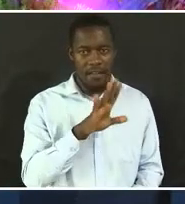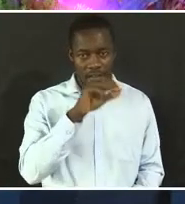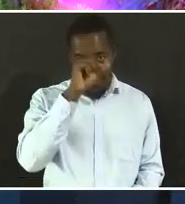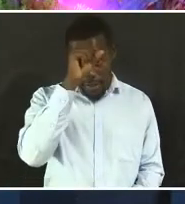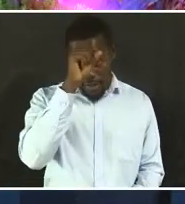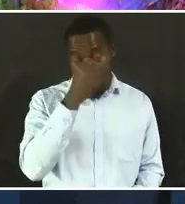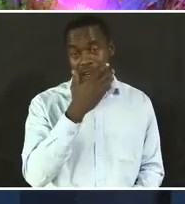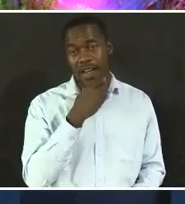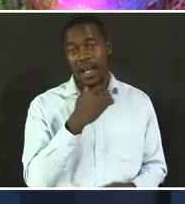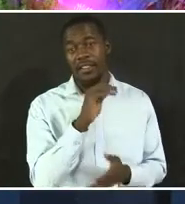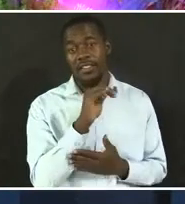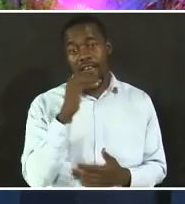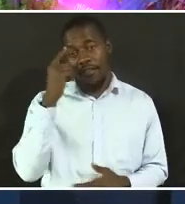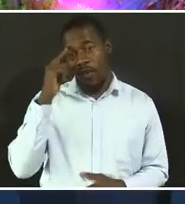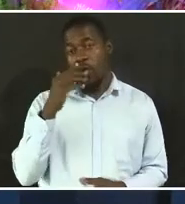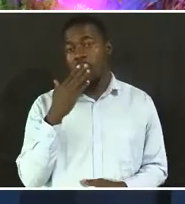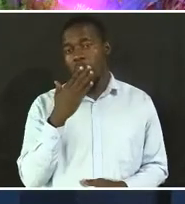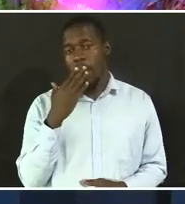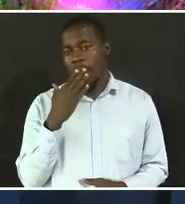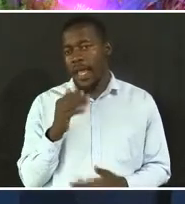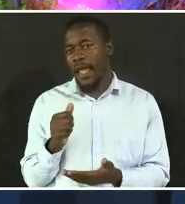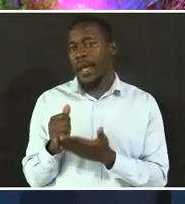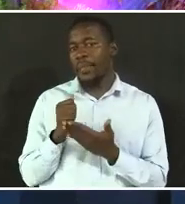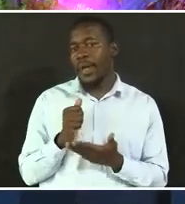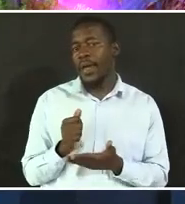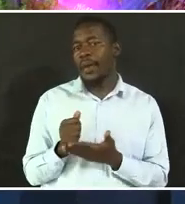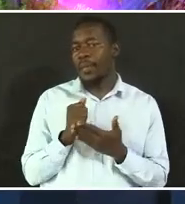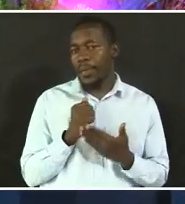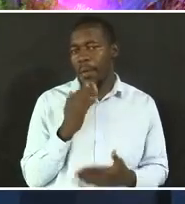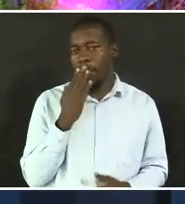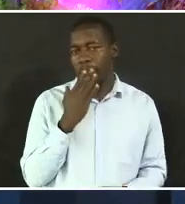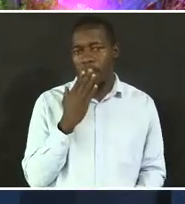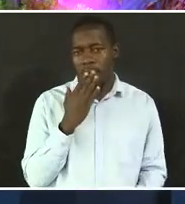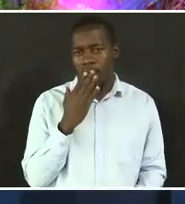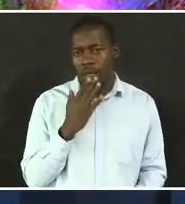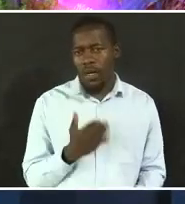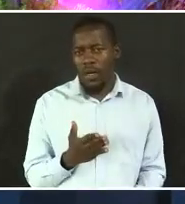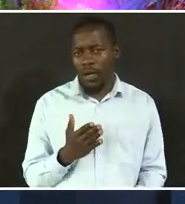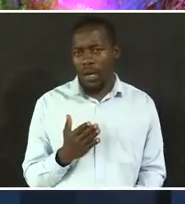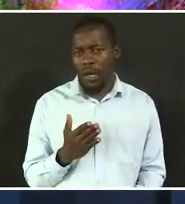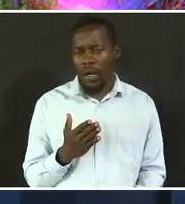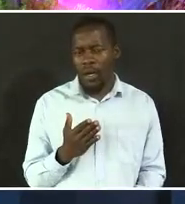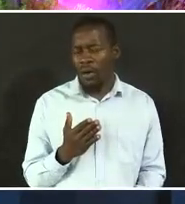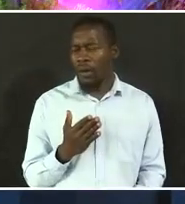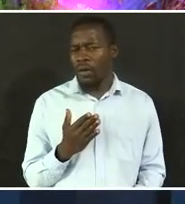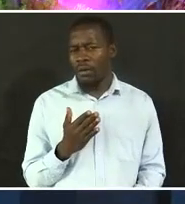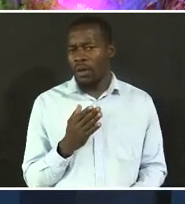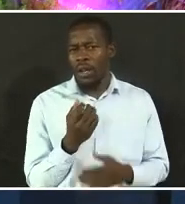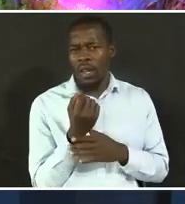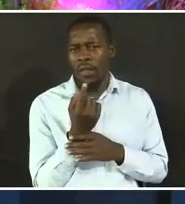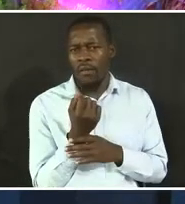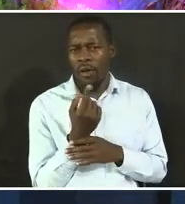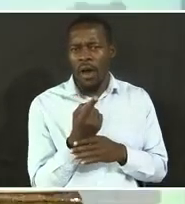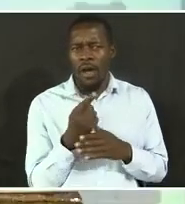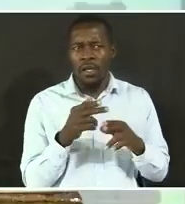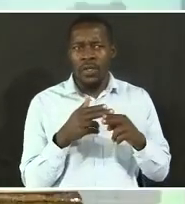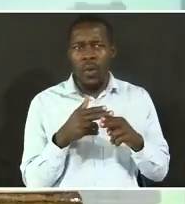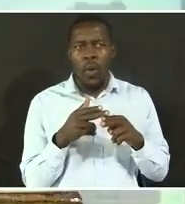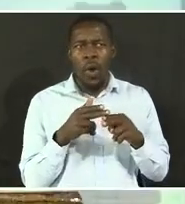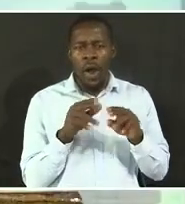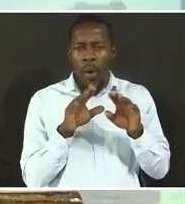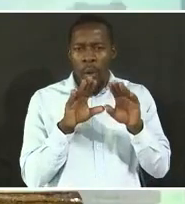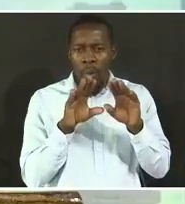oil. Give us your oil, our lamps are gone out. The wise said, not so. We can